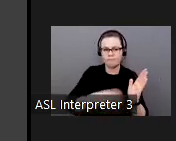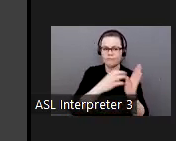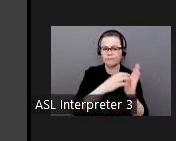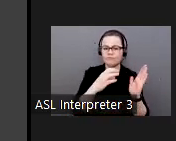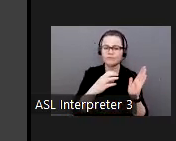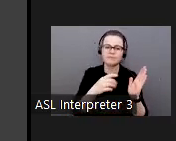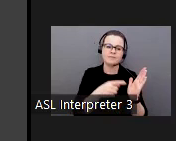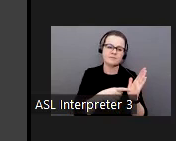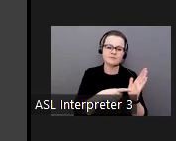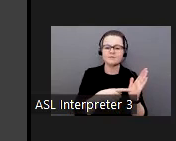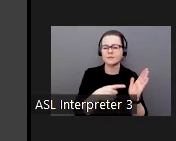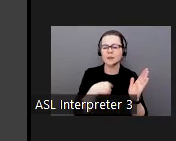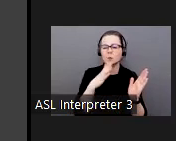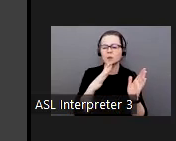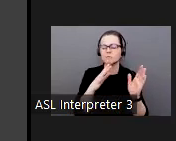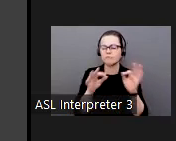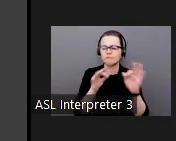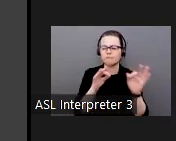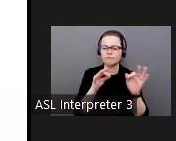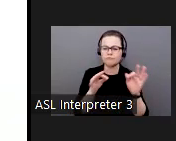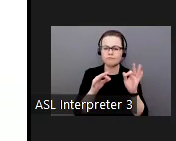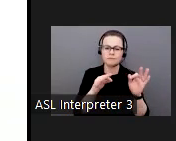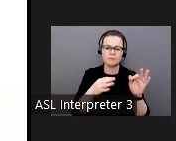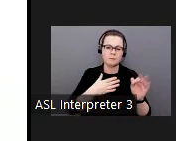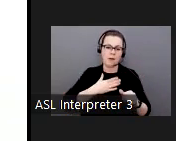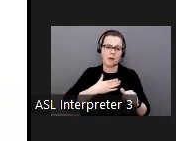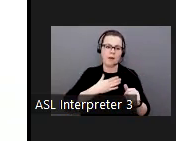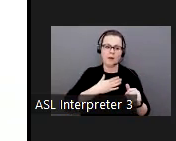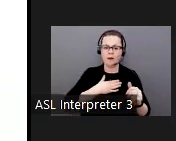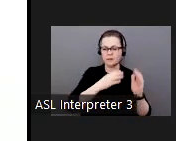little surf over some of the things that are discussed there.